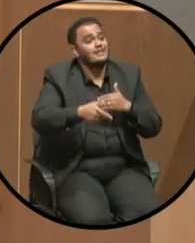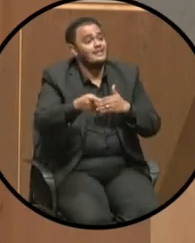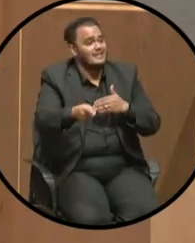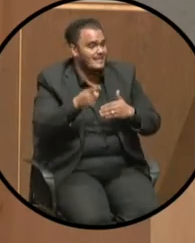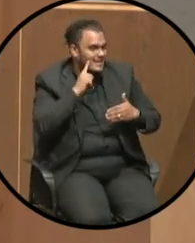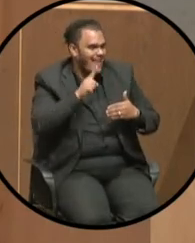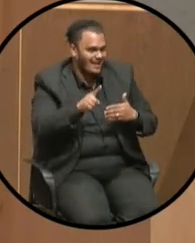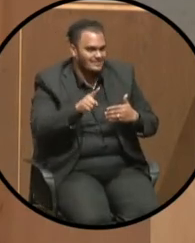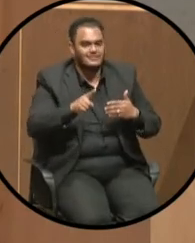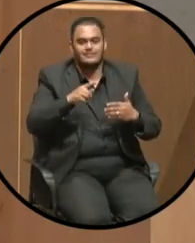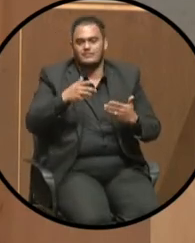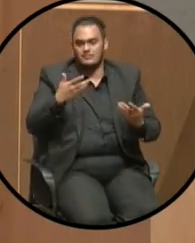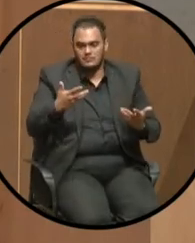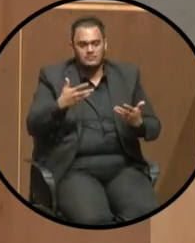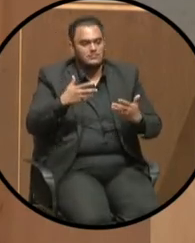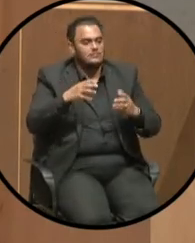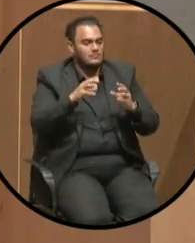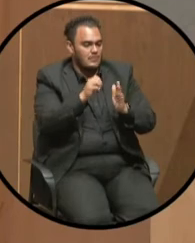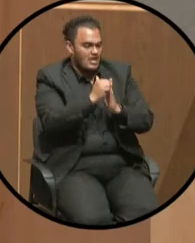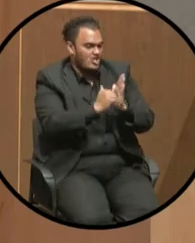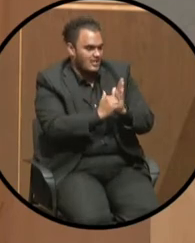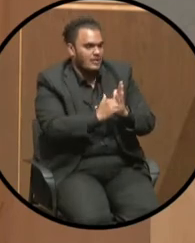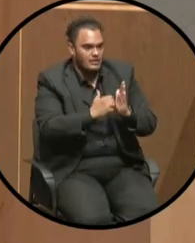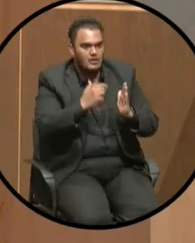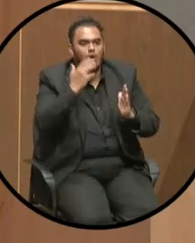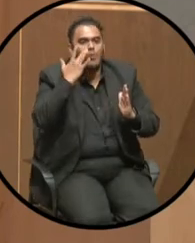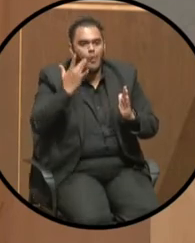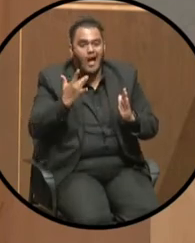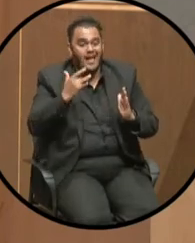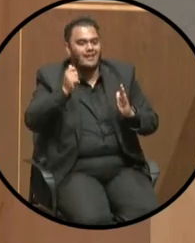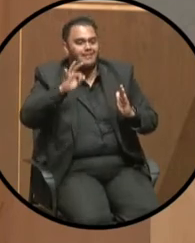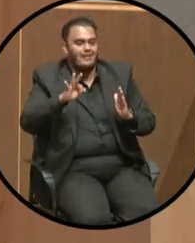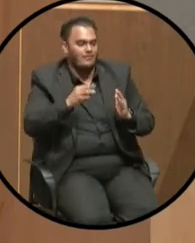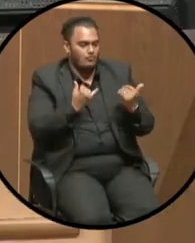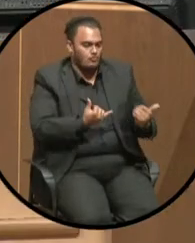member cannot make it. Okay.